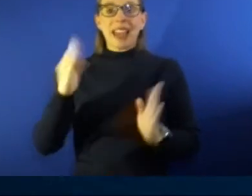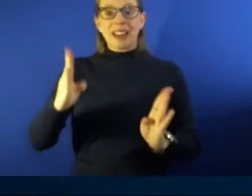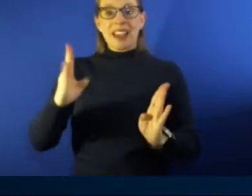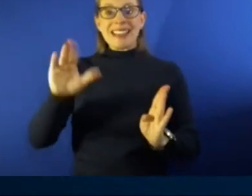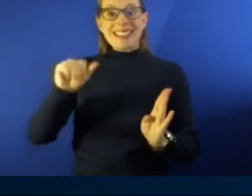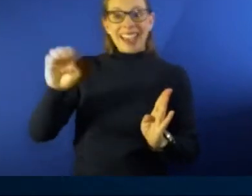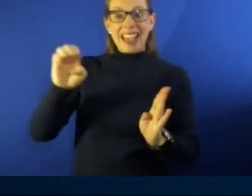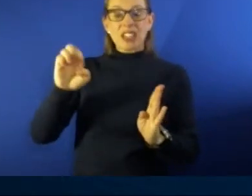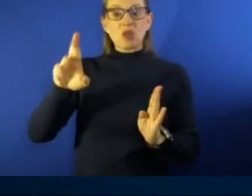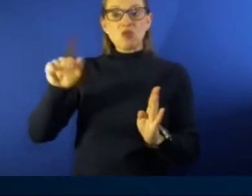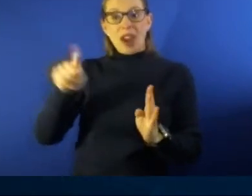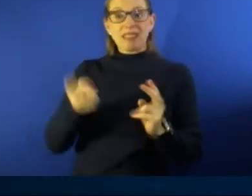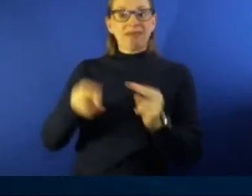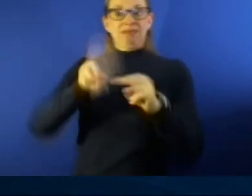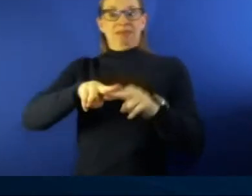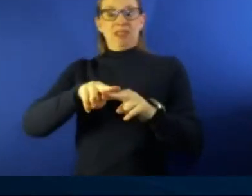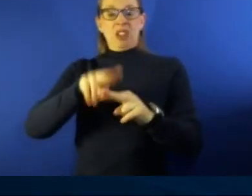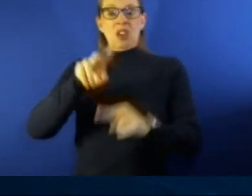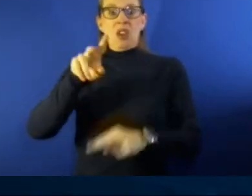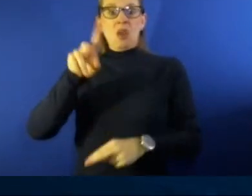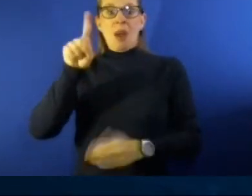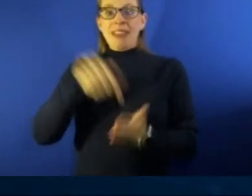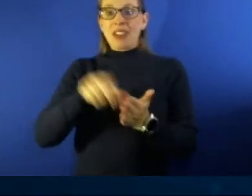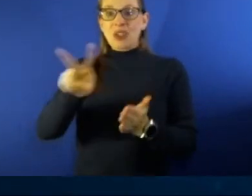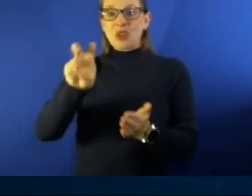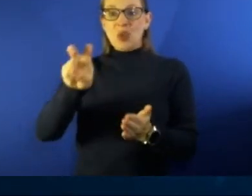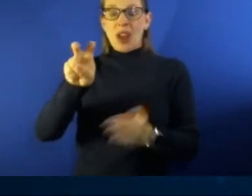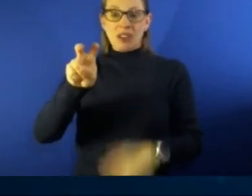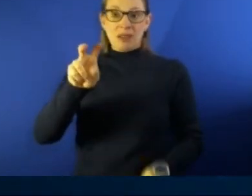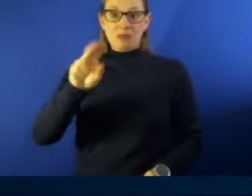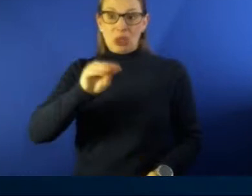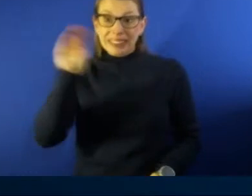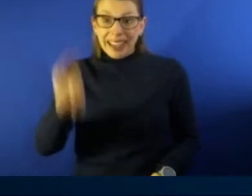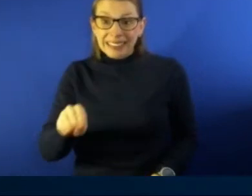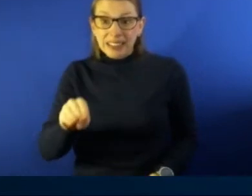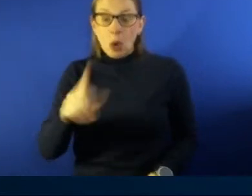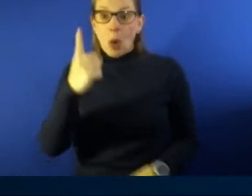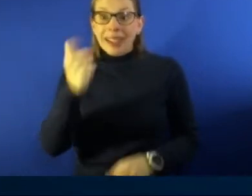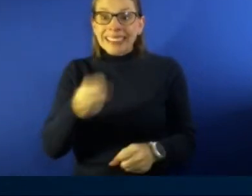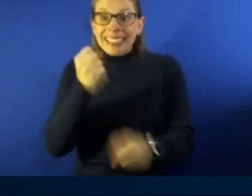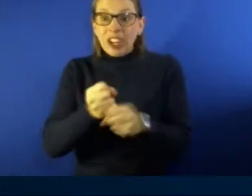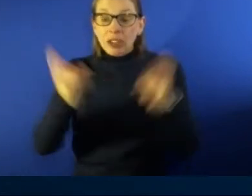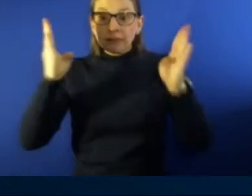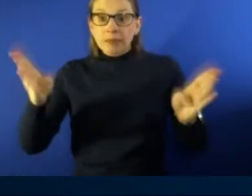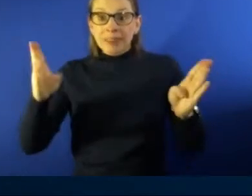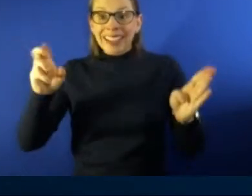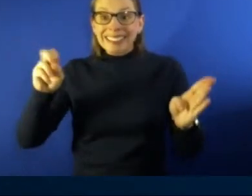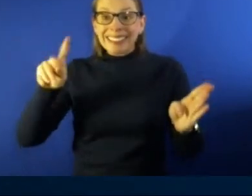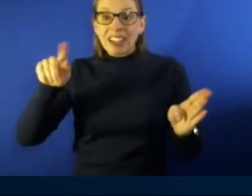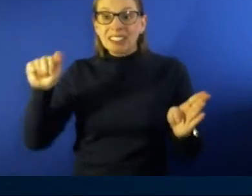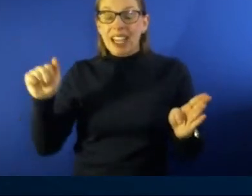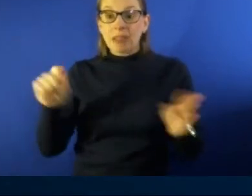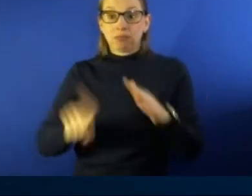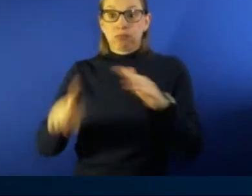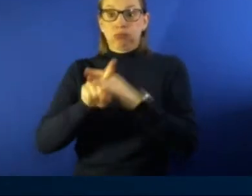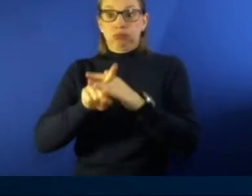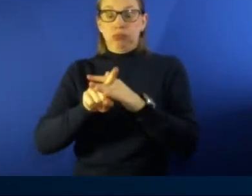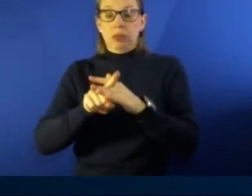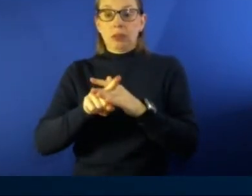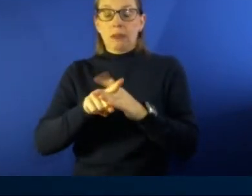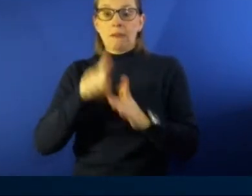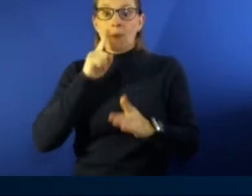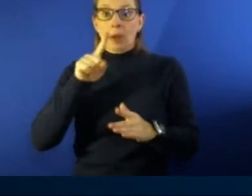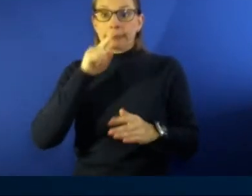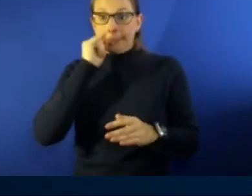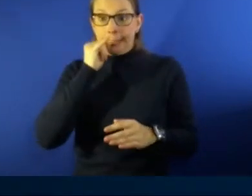by 1,200% in the span of a year. So Delta was here for kids, unfortunately, and not just because, not to say that it